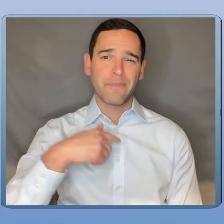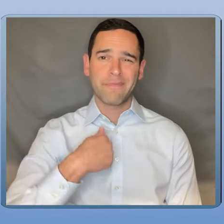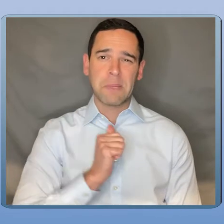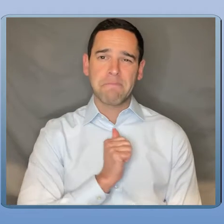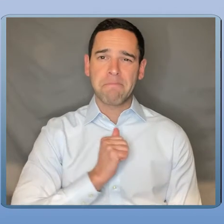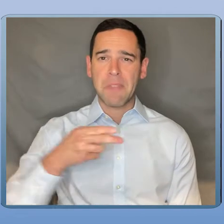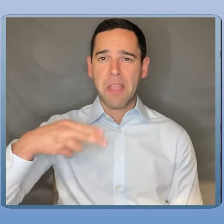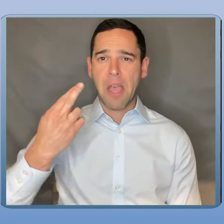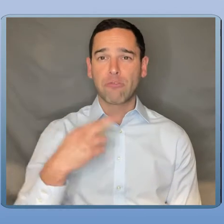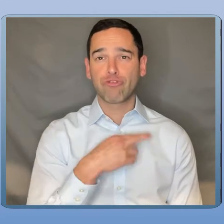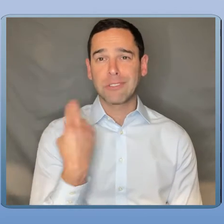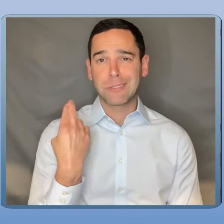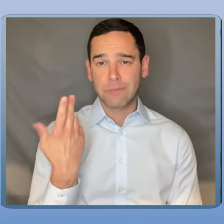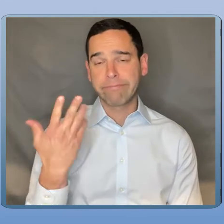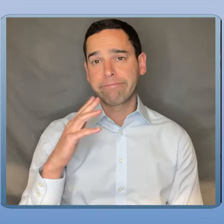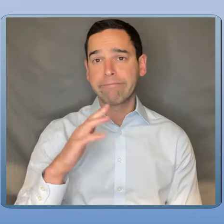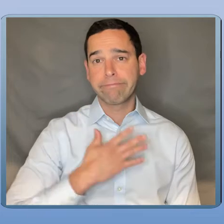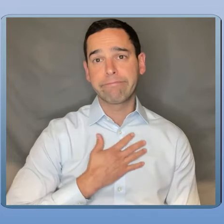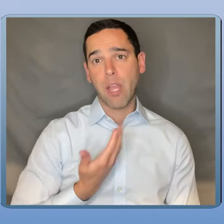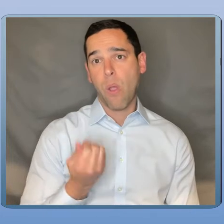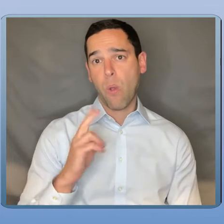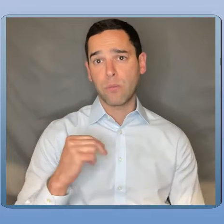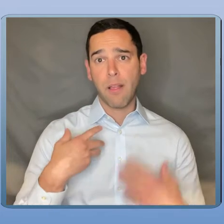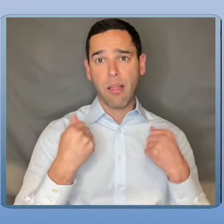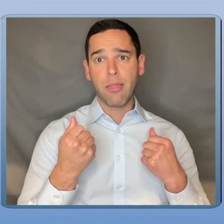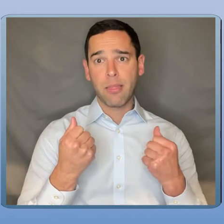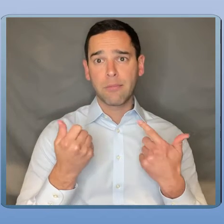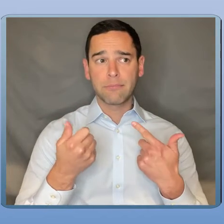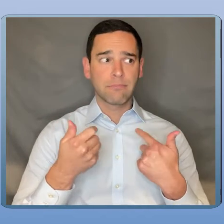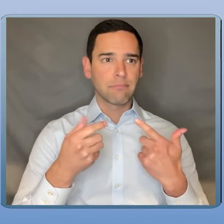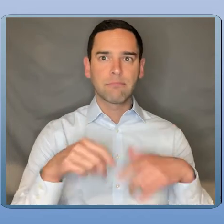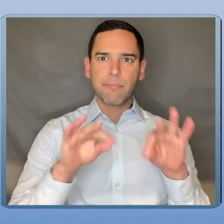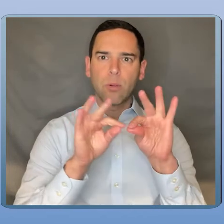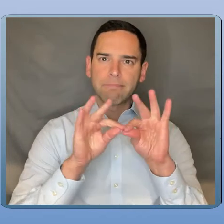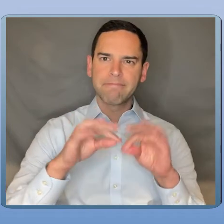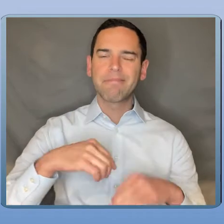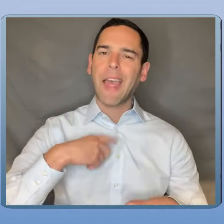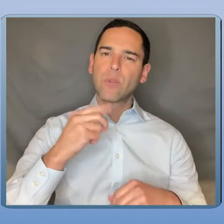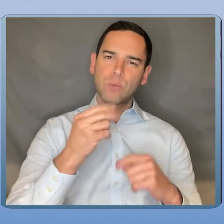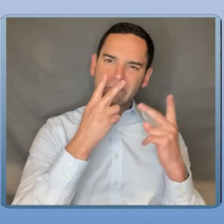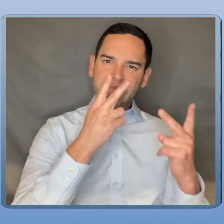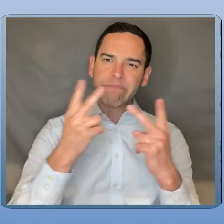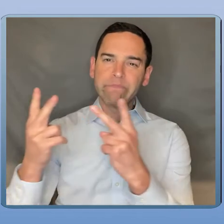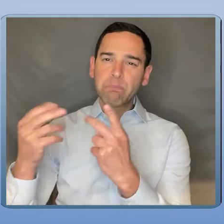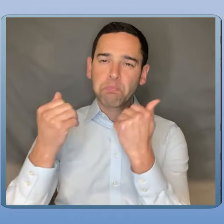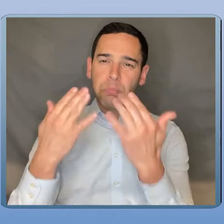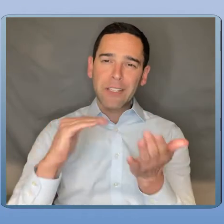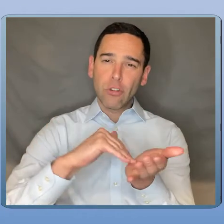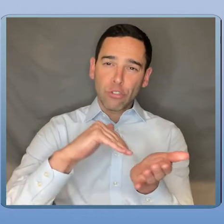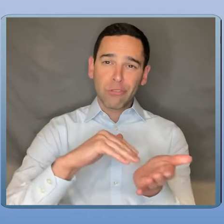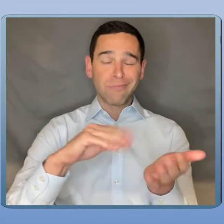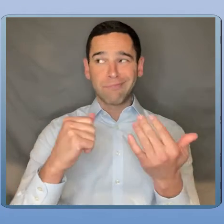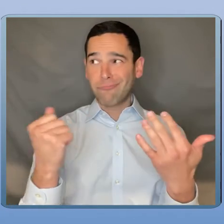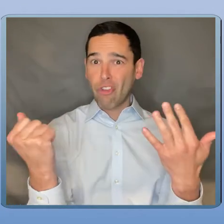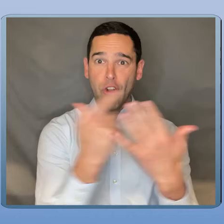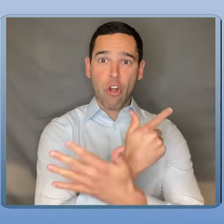high risk. So that's important. My health is important mainly. I see a lot of doctors, and all